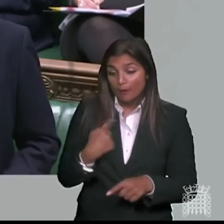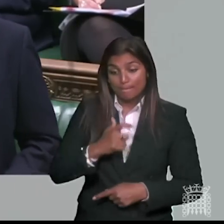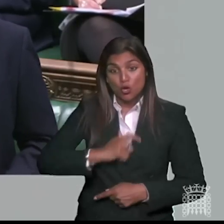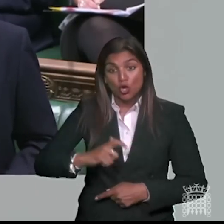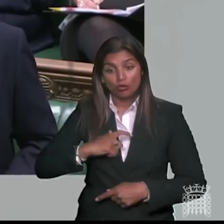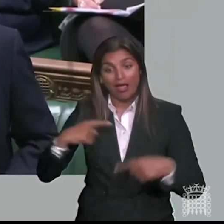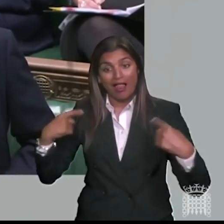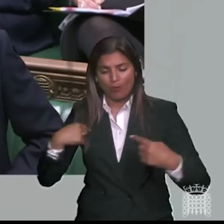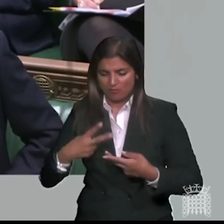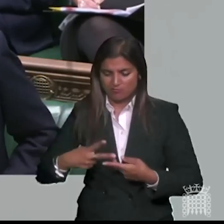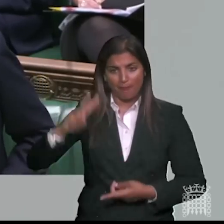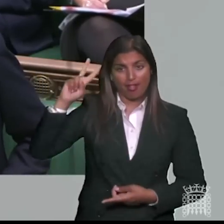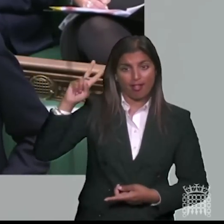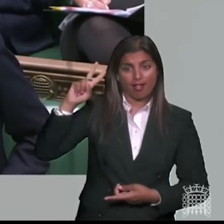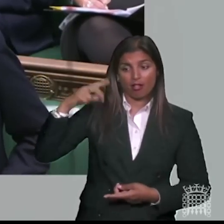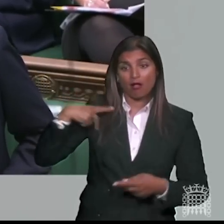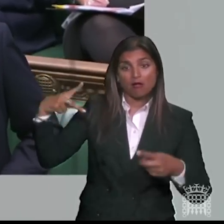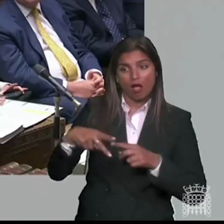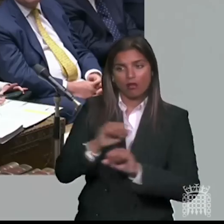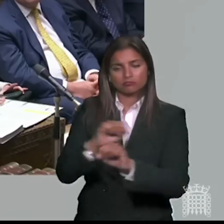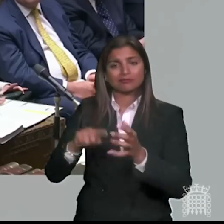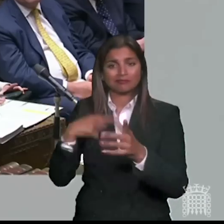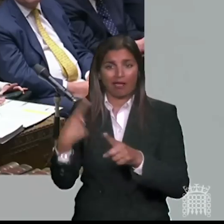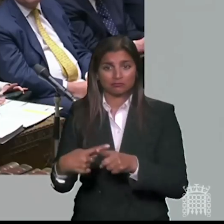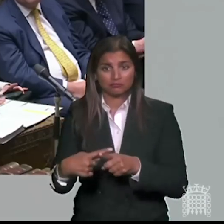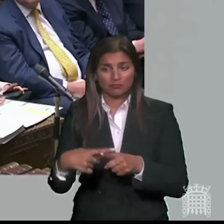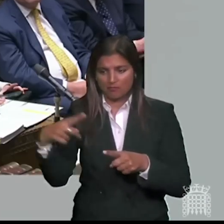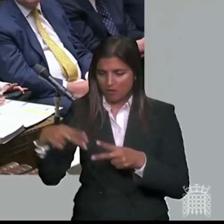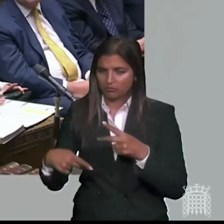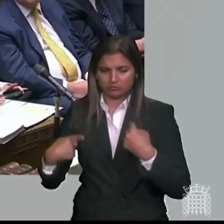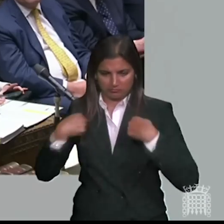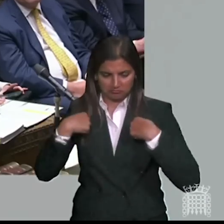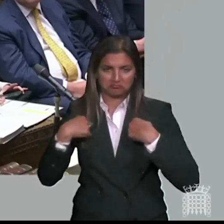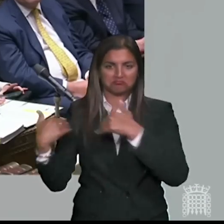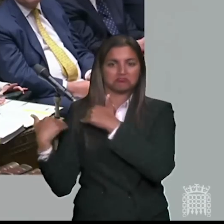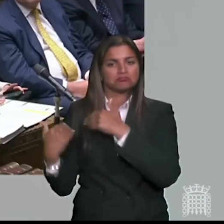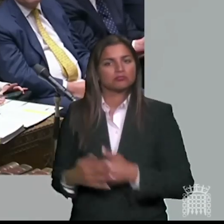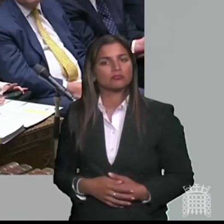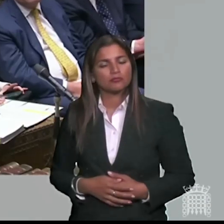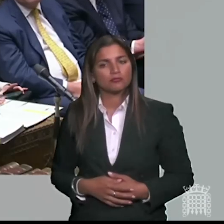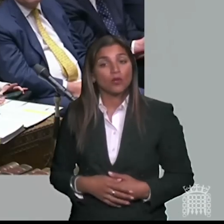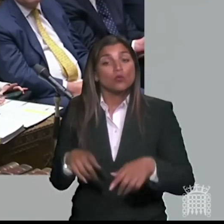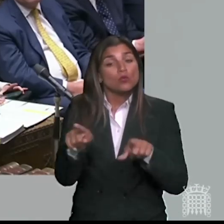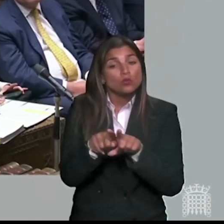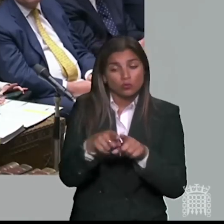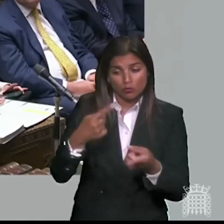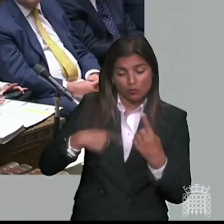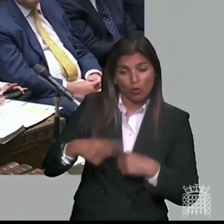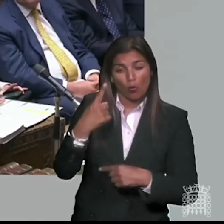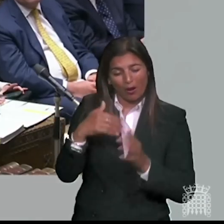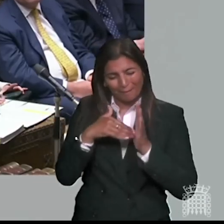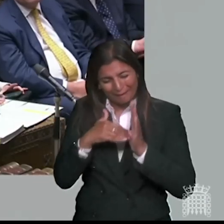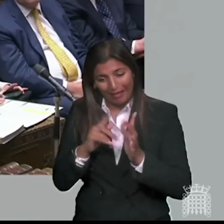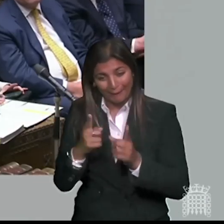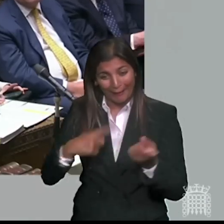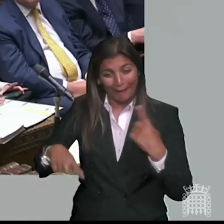allowance, cutting taxes for those people, and it is this party that has lifted 1 million people